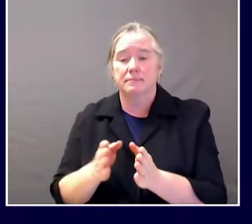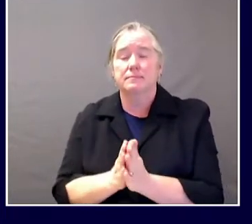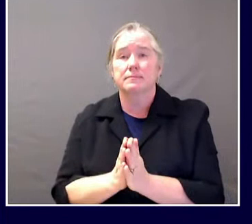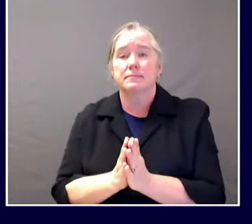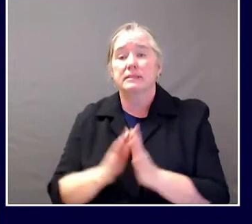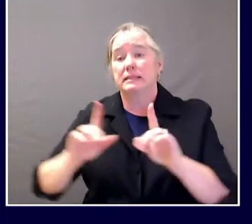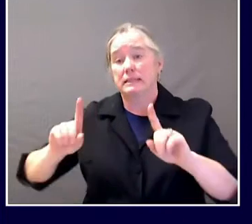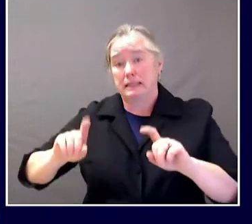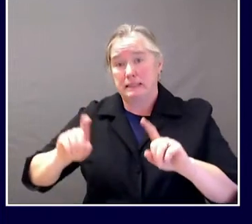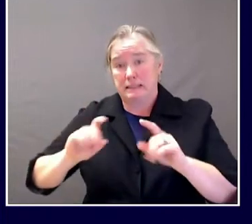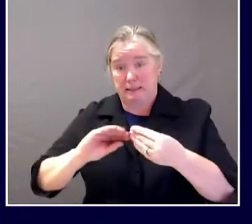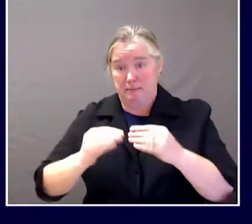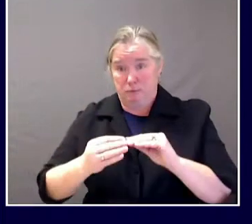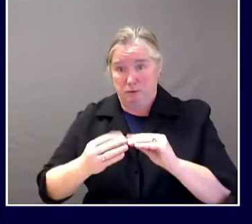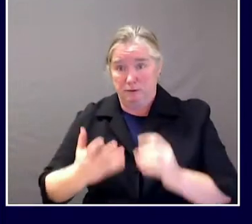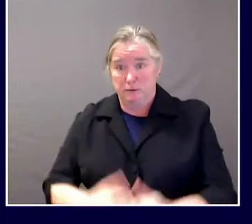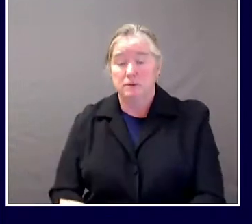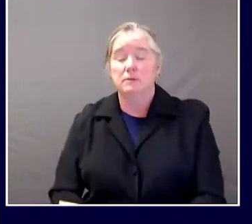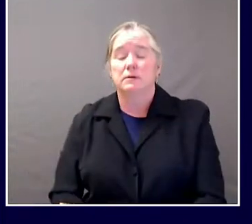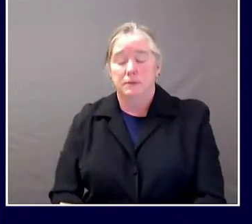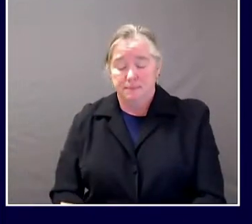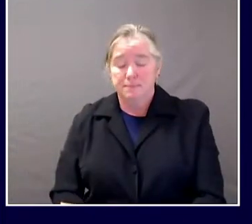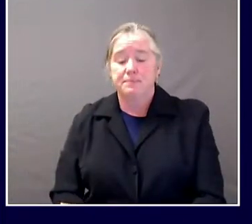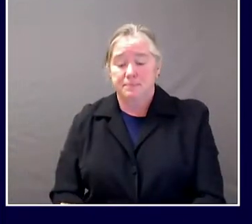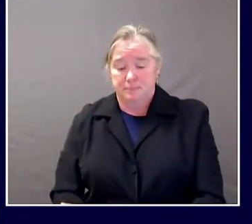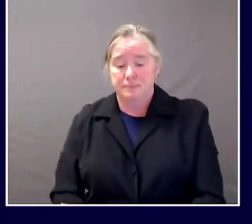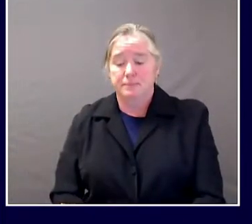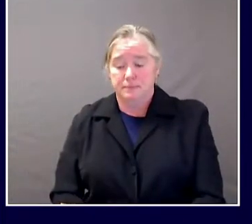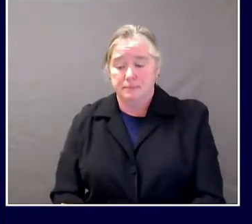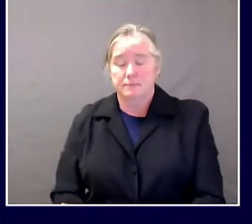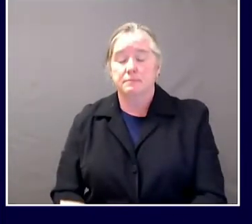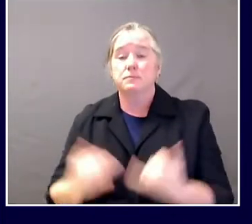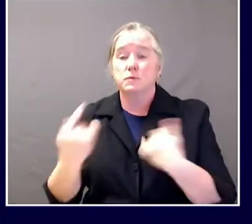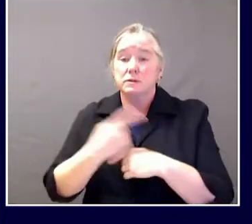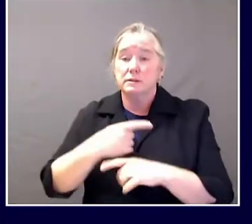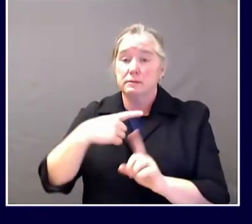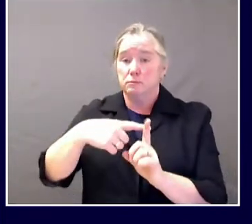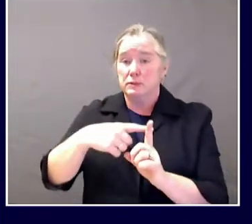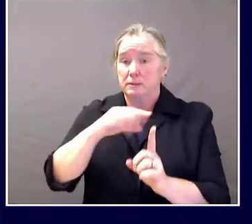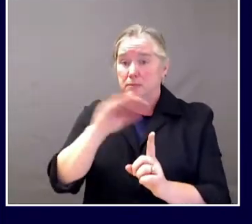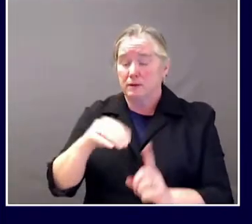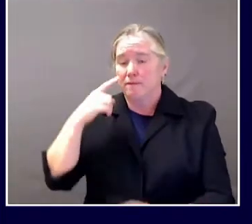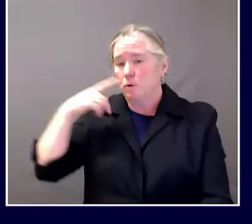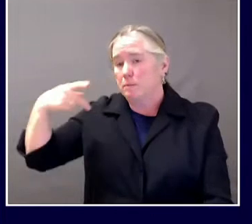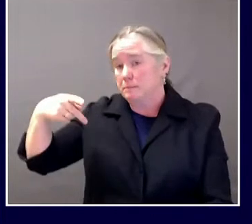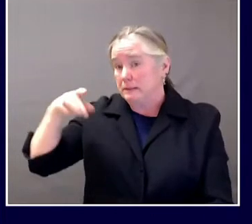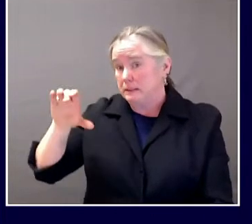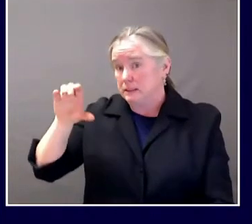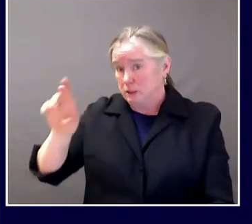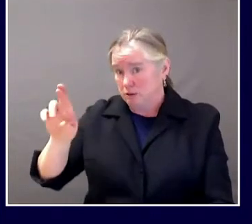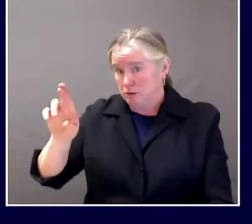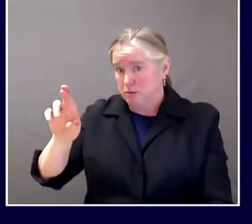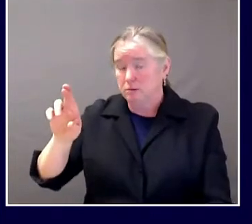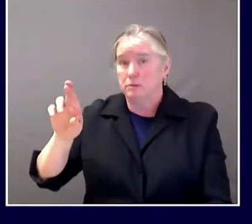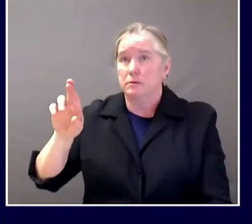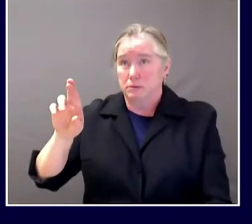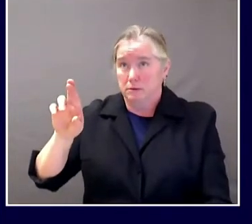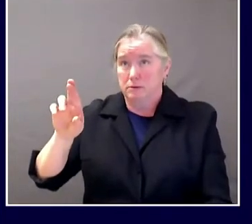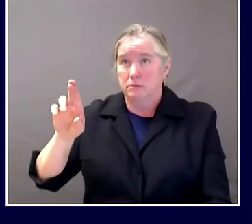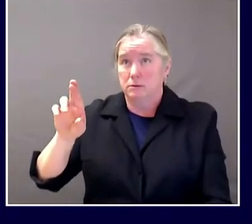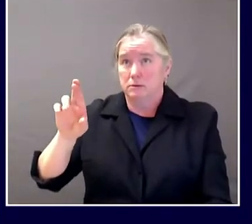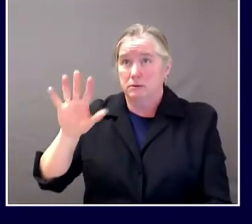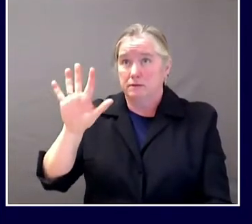testing. Right now in Maine, the positivity rate for PCR tests conducted is now